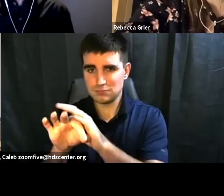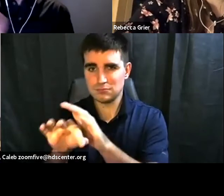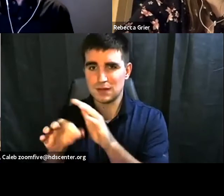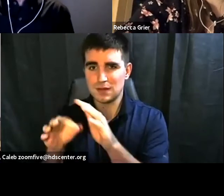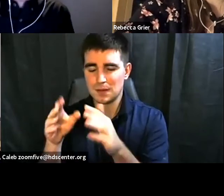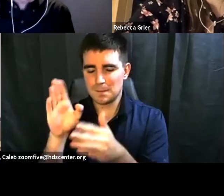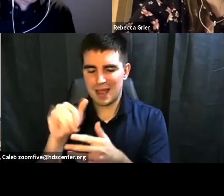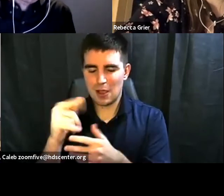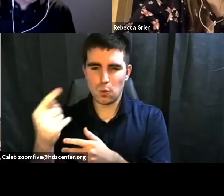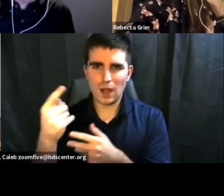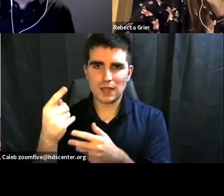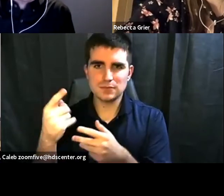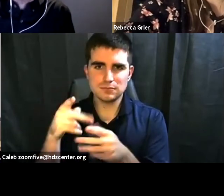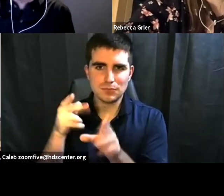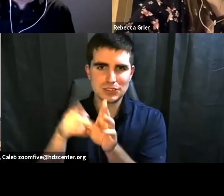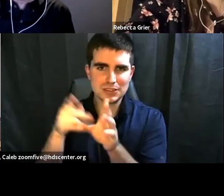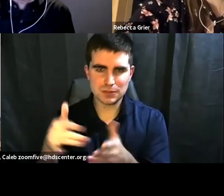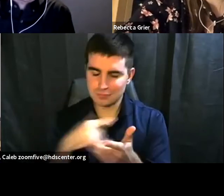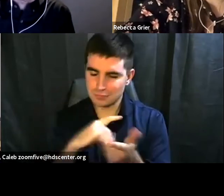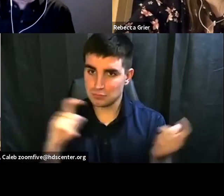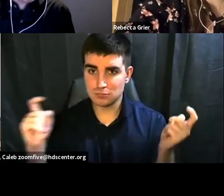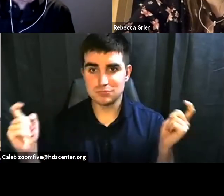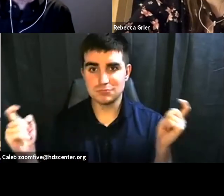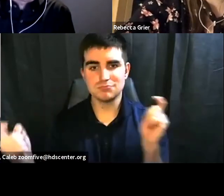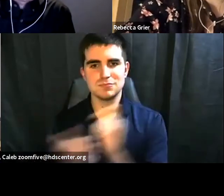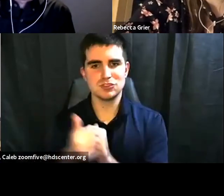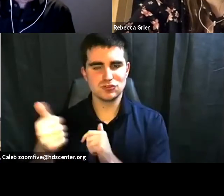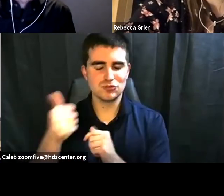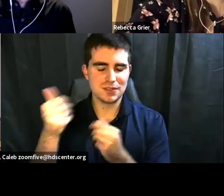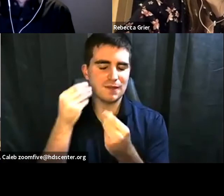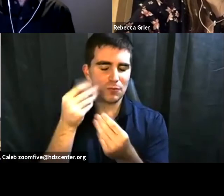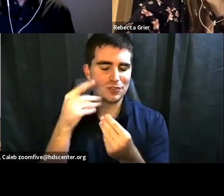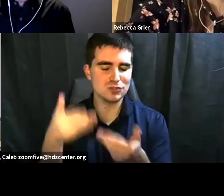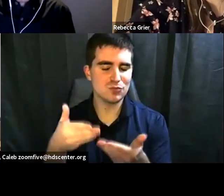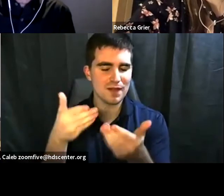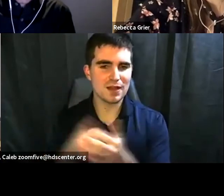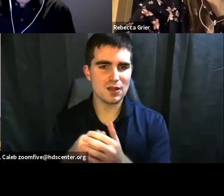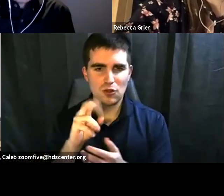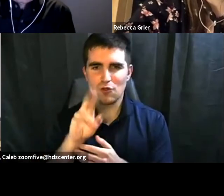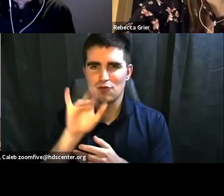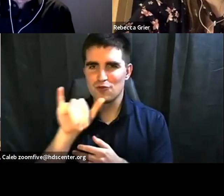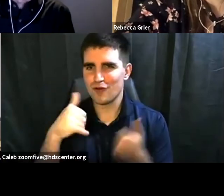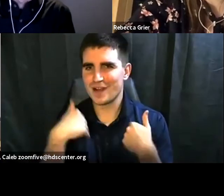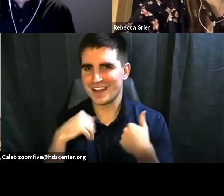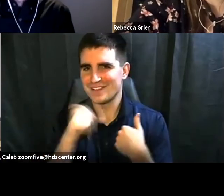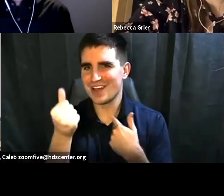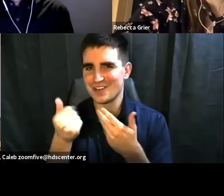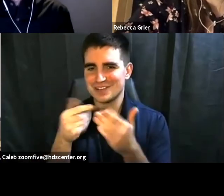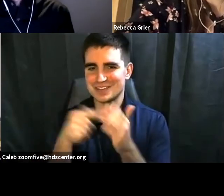to a very massive change in the way that transit information is provided. Rory has other examples.